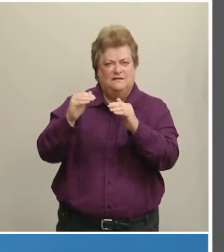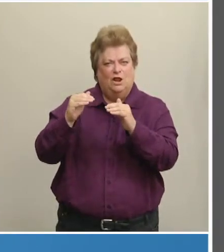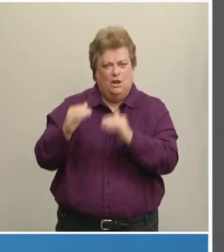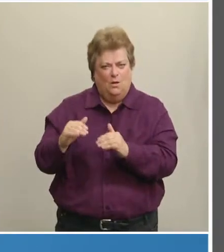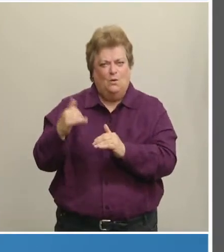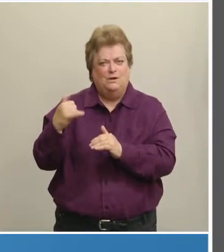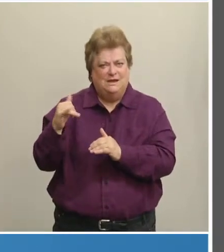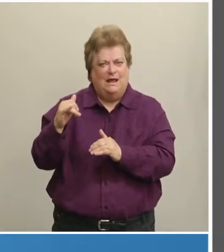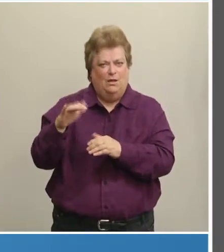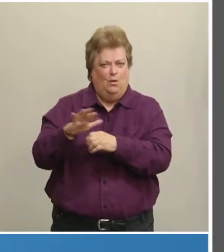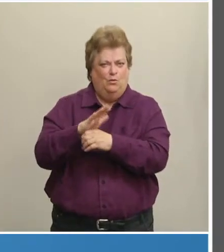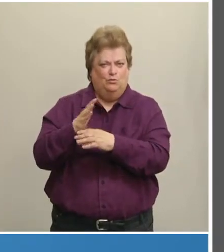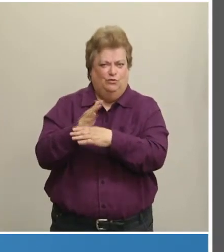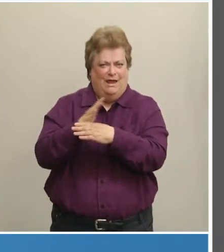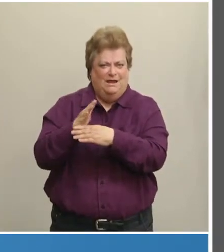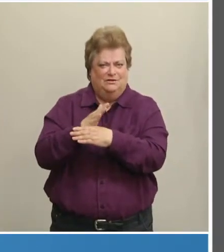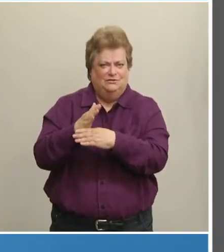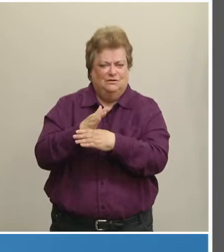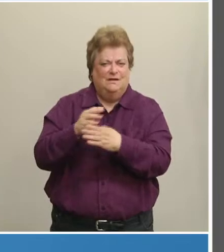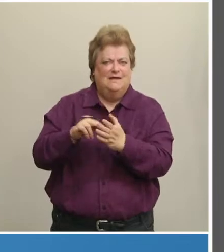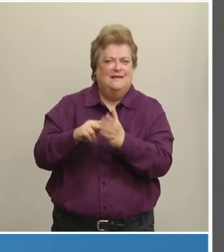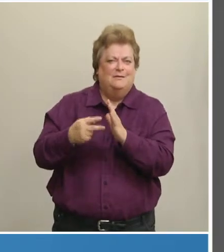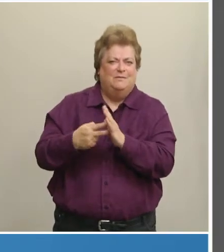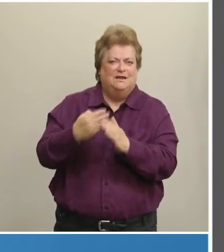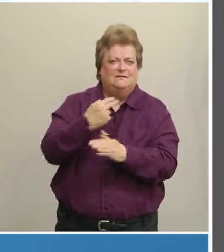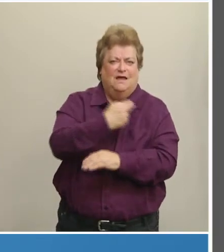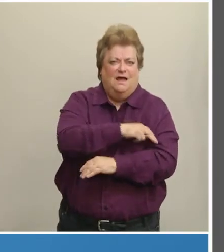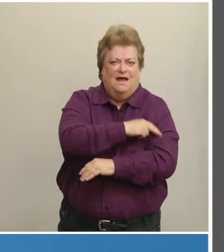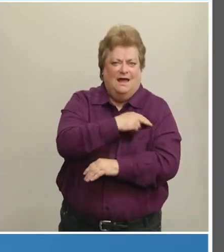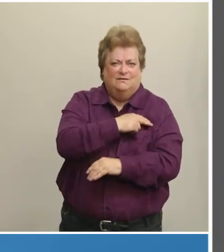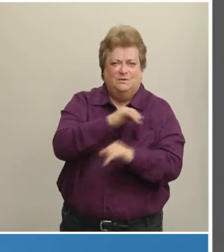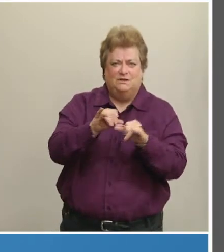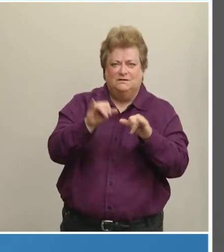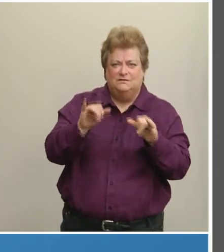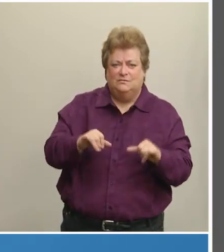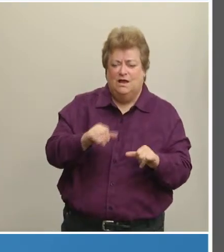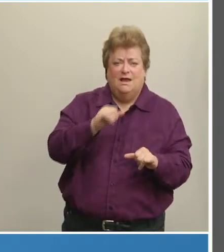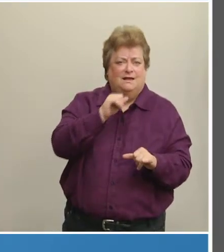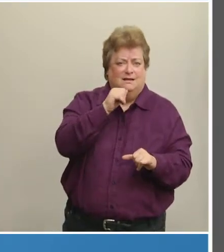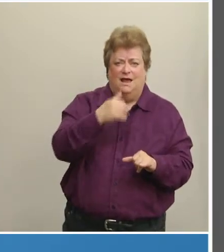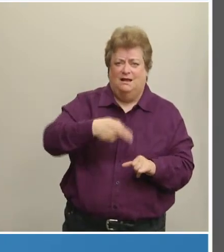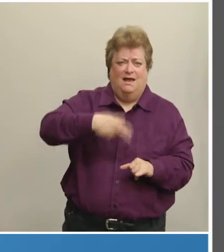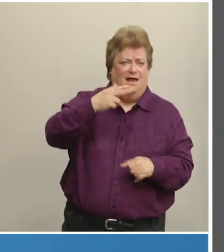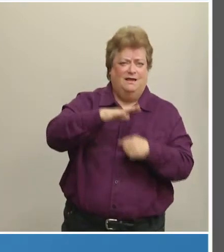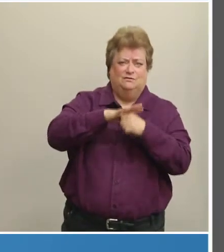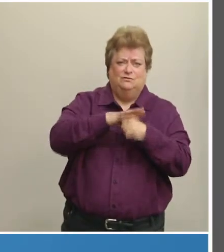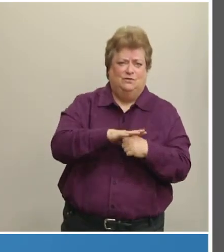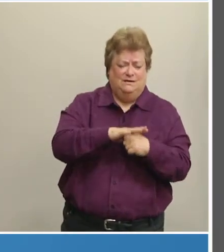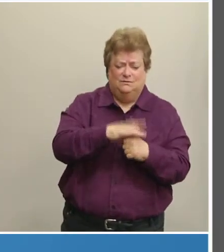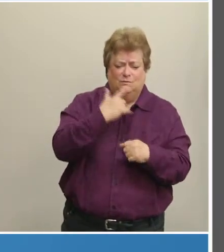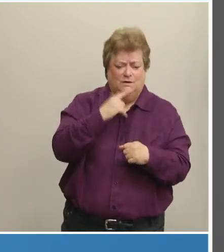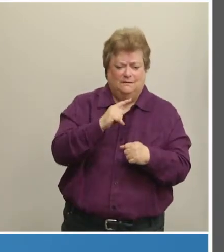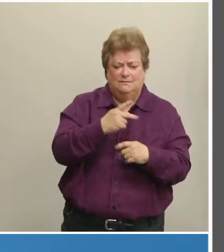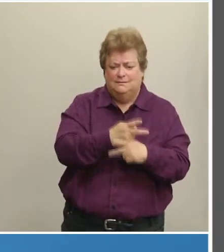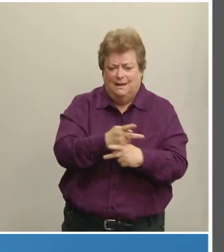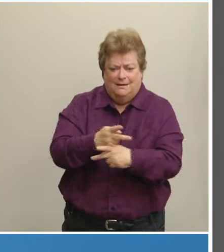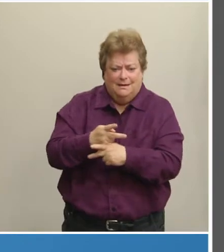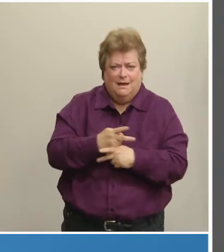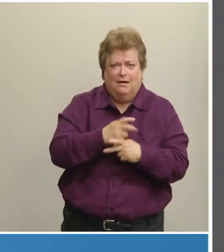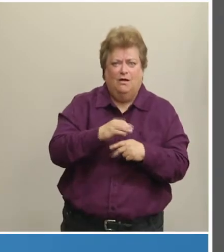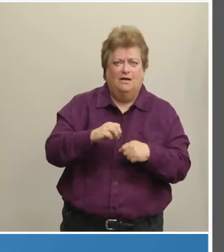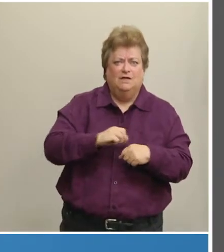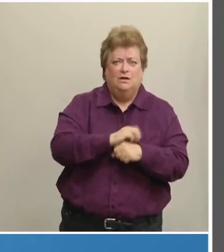range. What that means is our hospital systems aren't highly stressed by the number of COVID-19 patients,